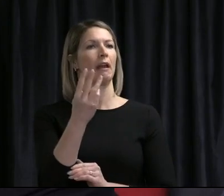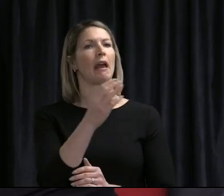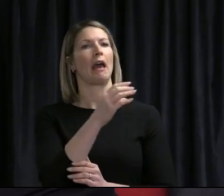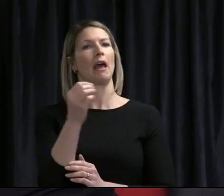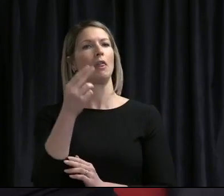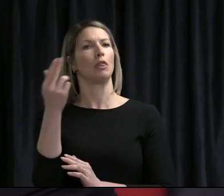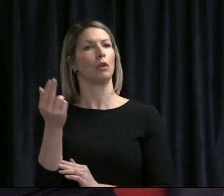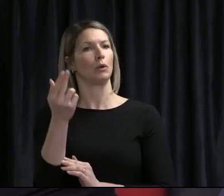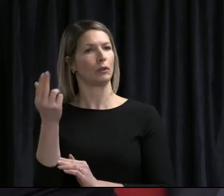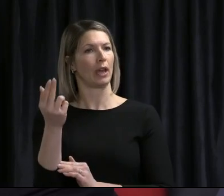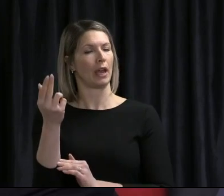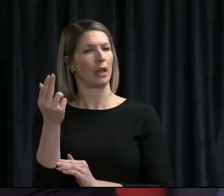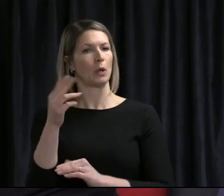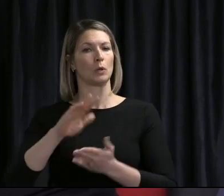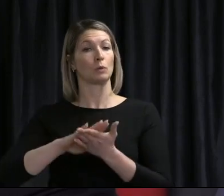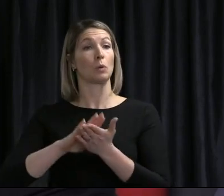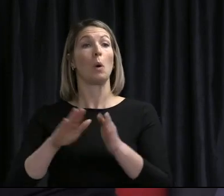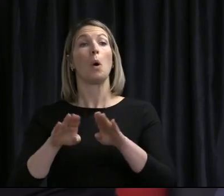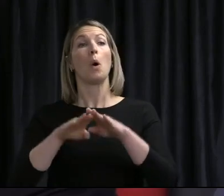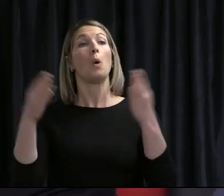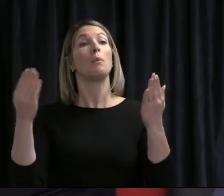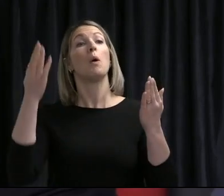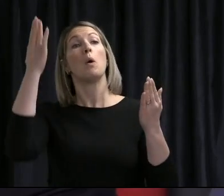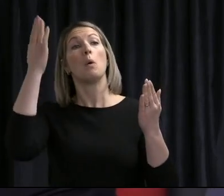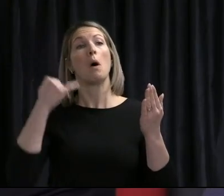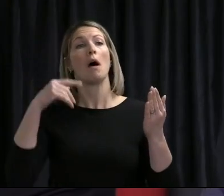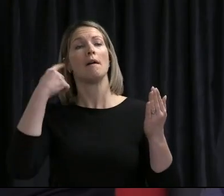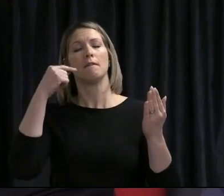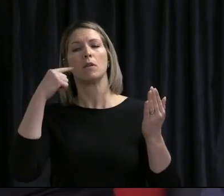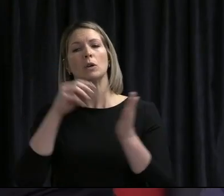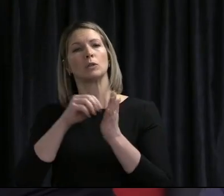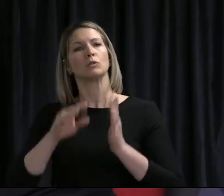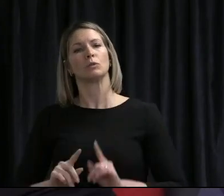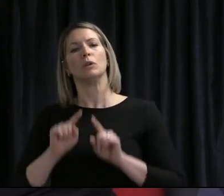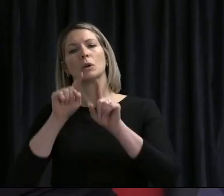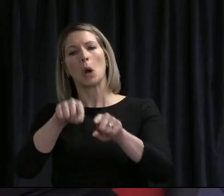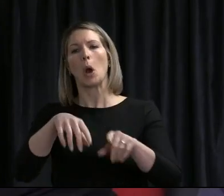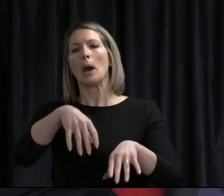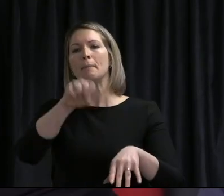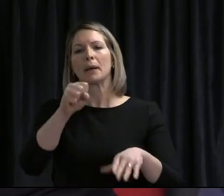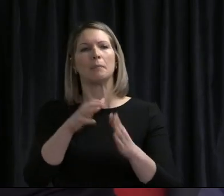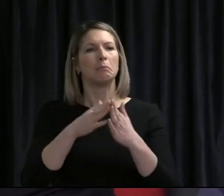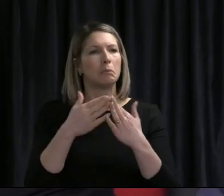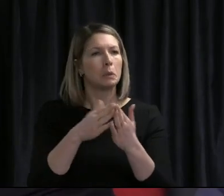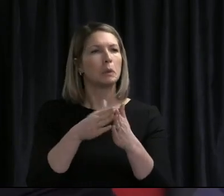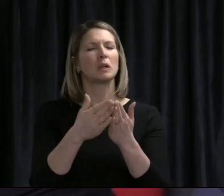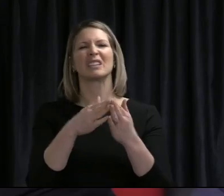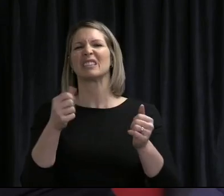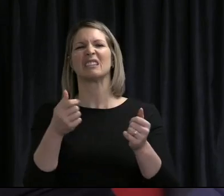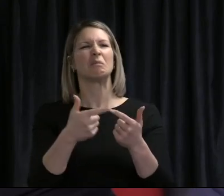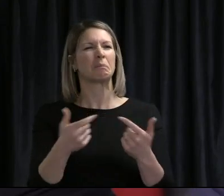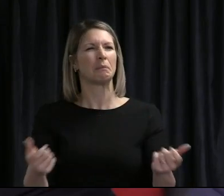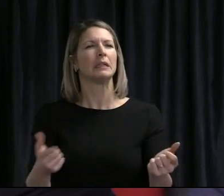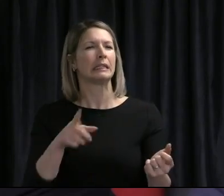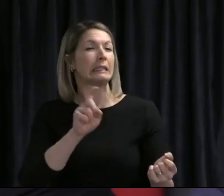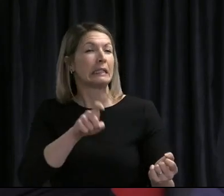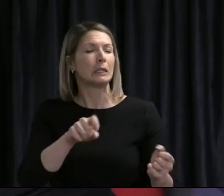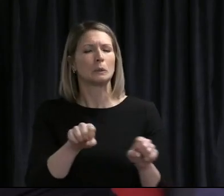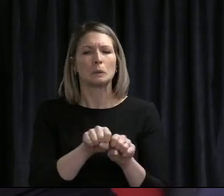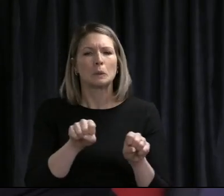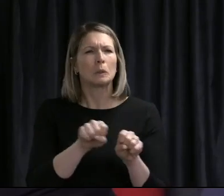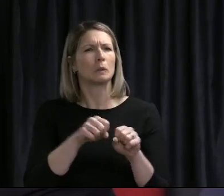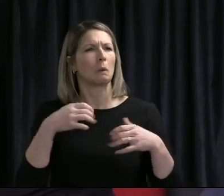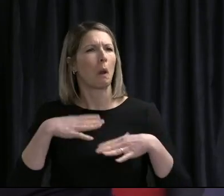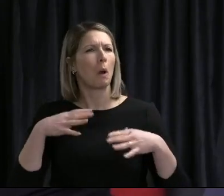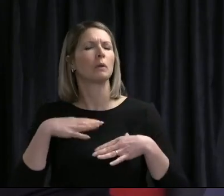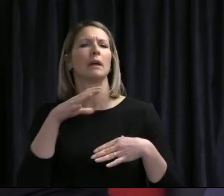for students to pick up their belongings and school materials. Further details will be forthcoming from the